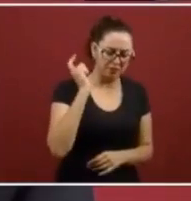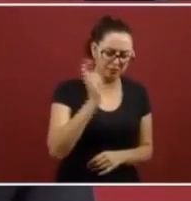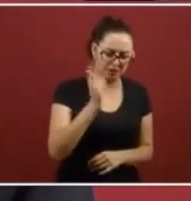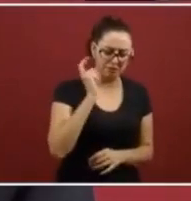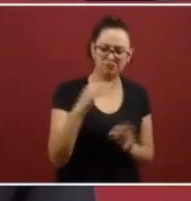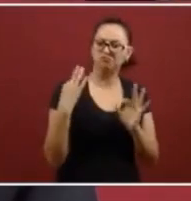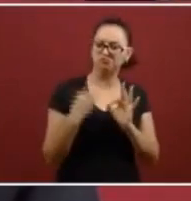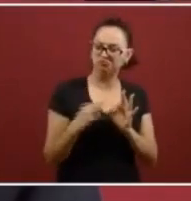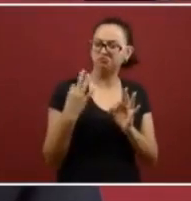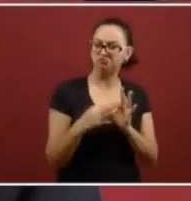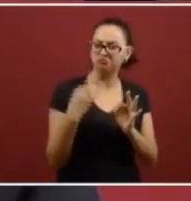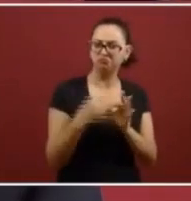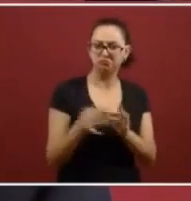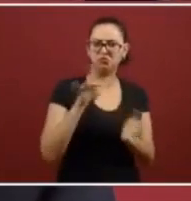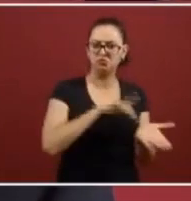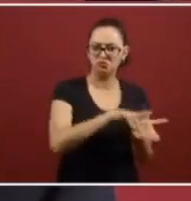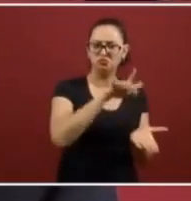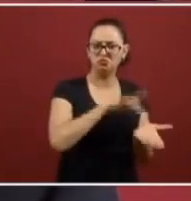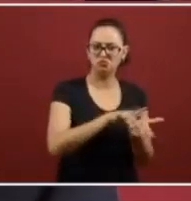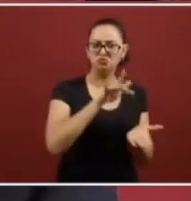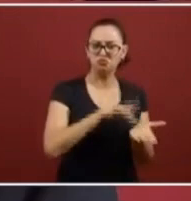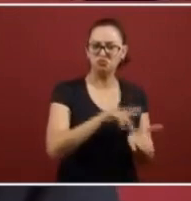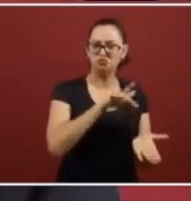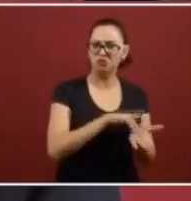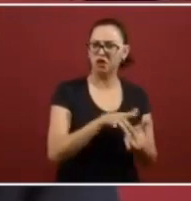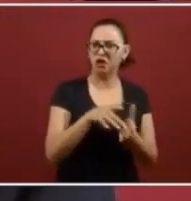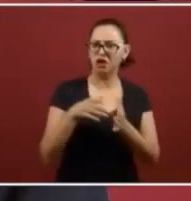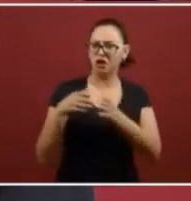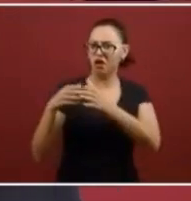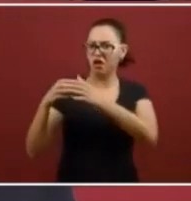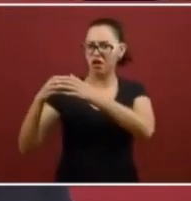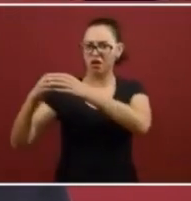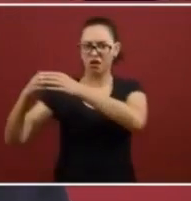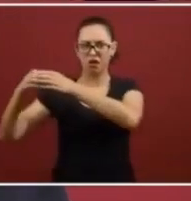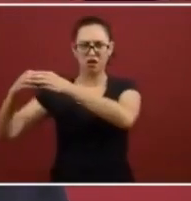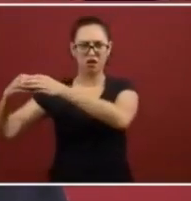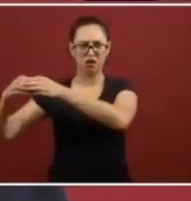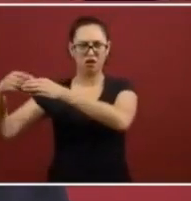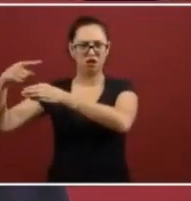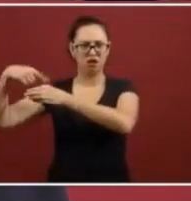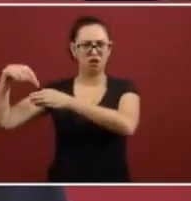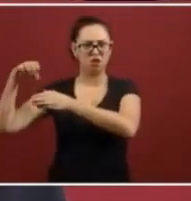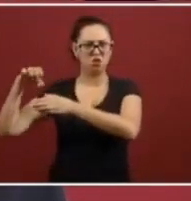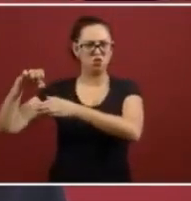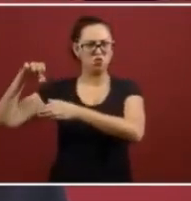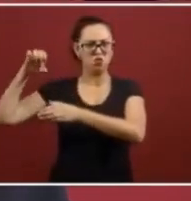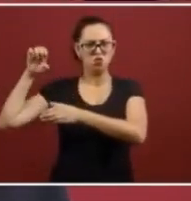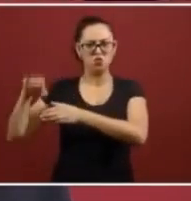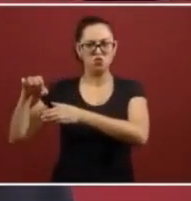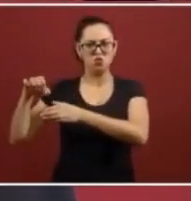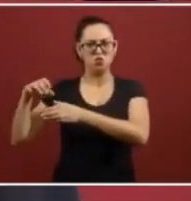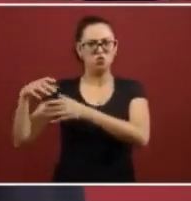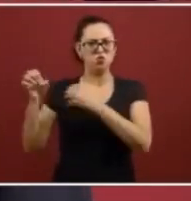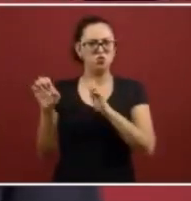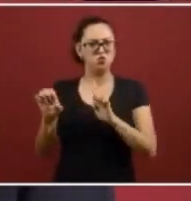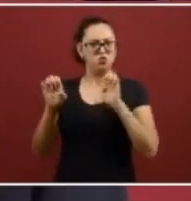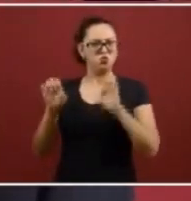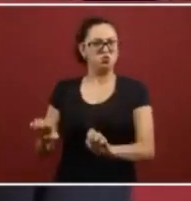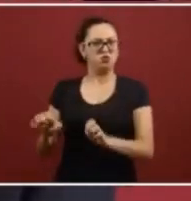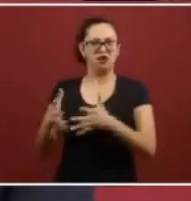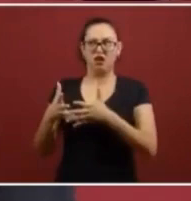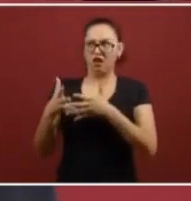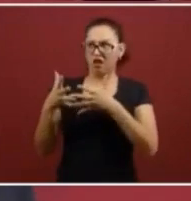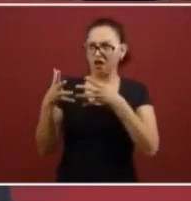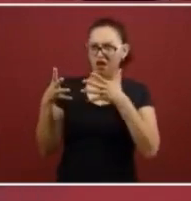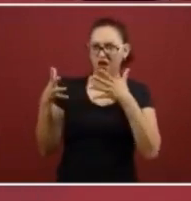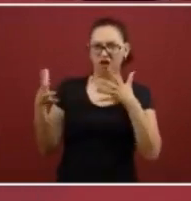taxes, contributing, but the very upper class or